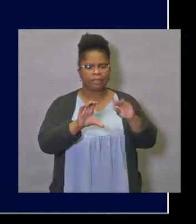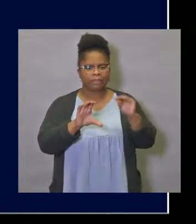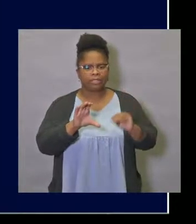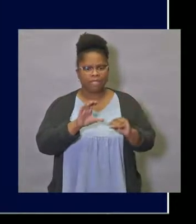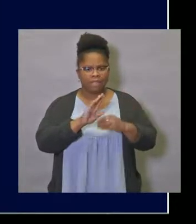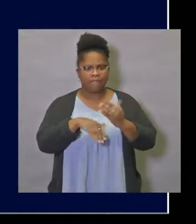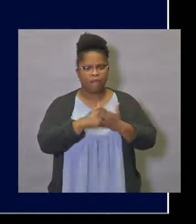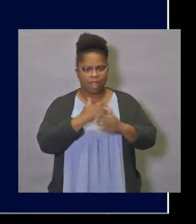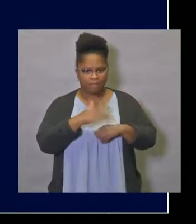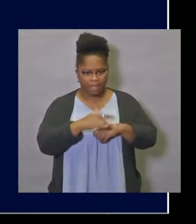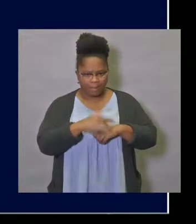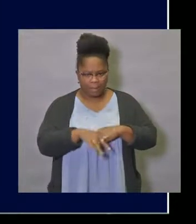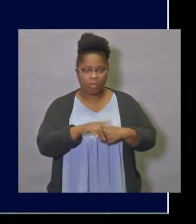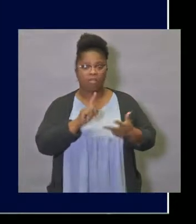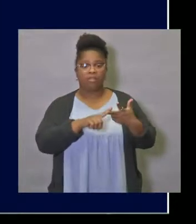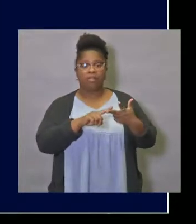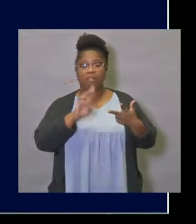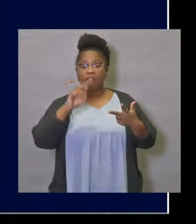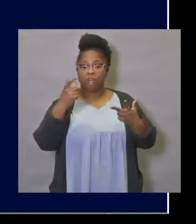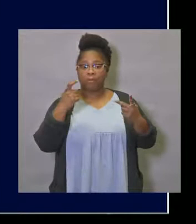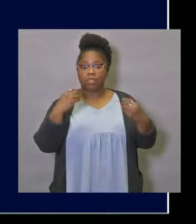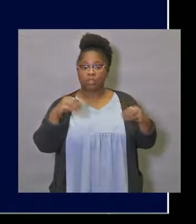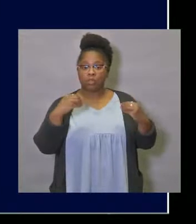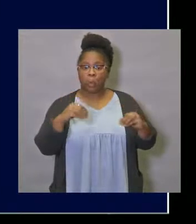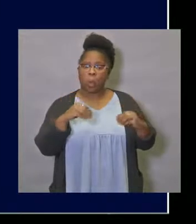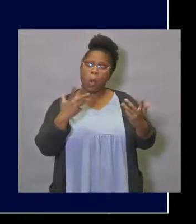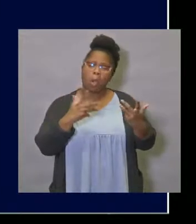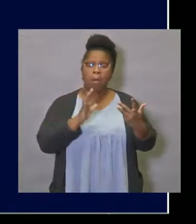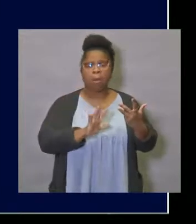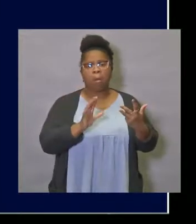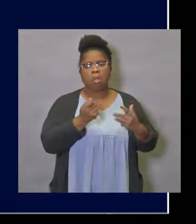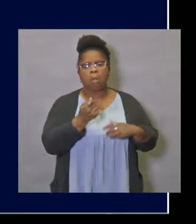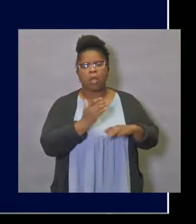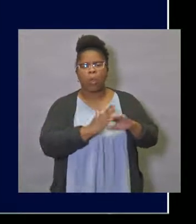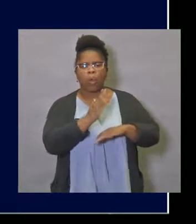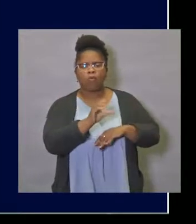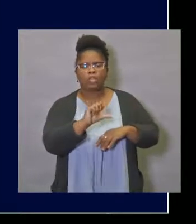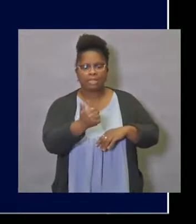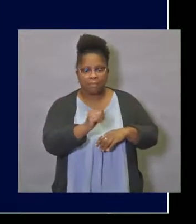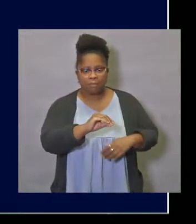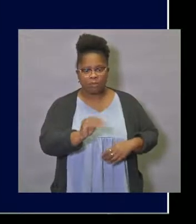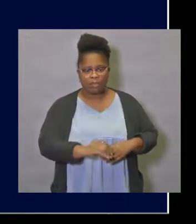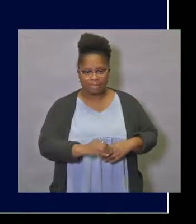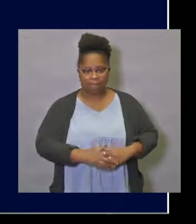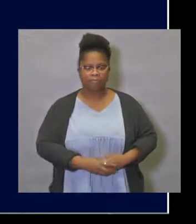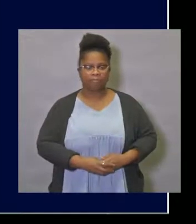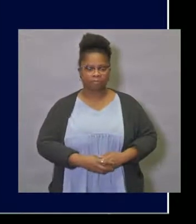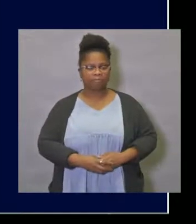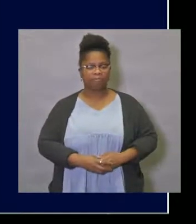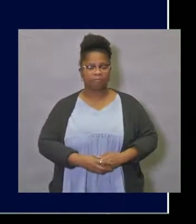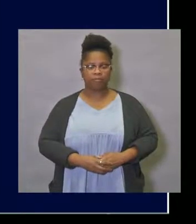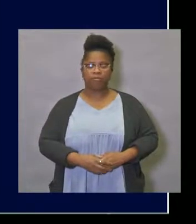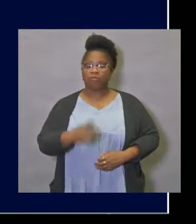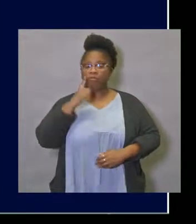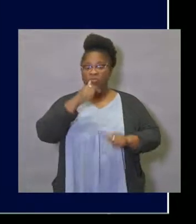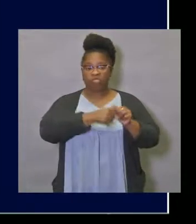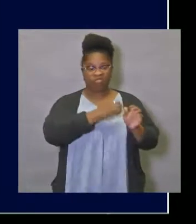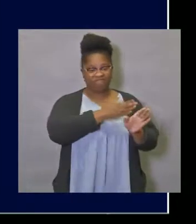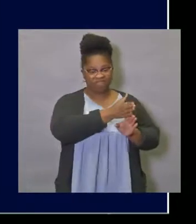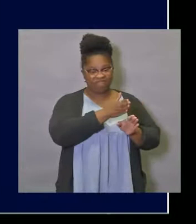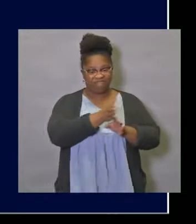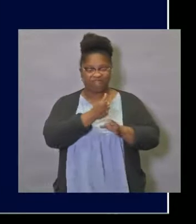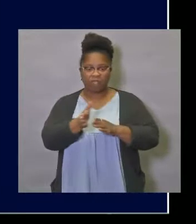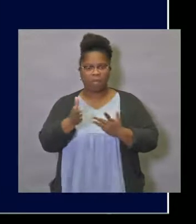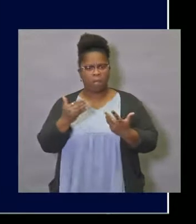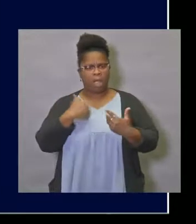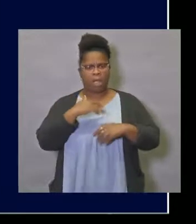doses, and pharmacies received a little over 10% of the doses. Across all sectors, there's much more capacity